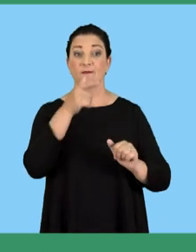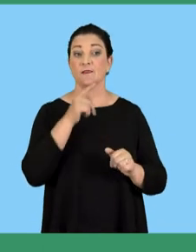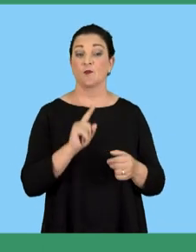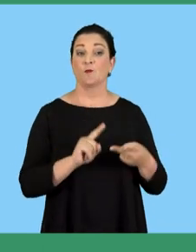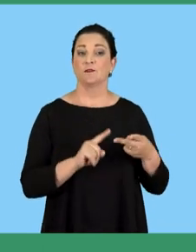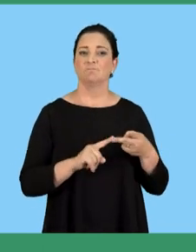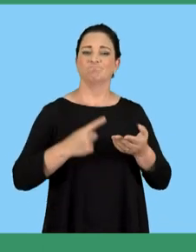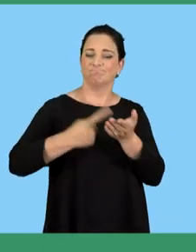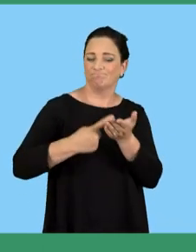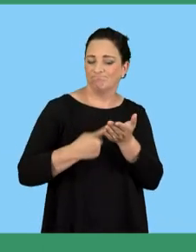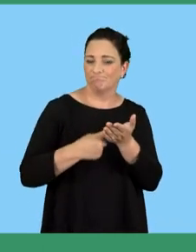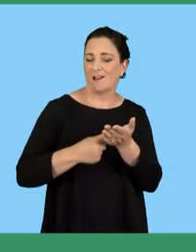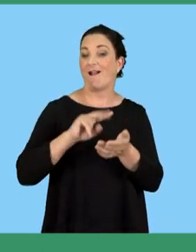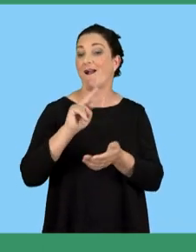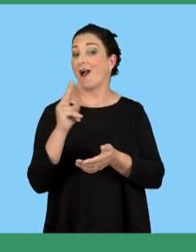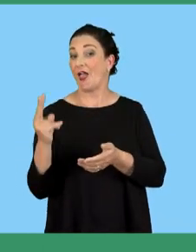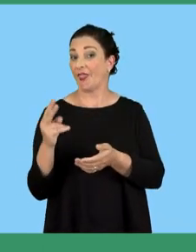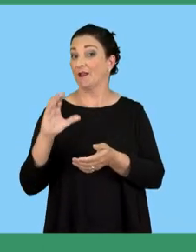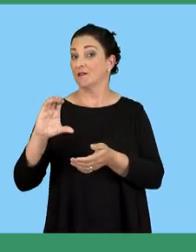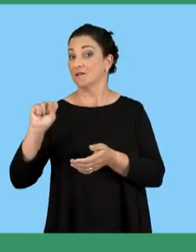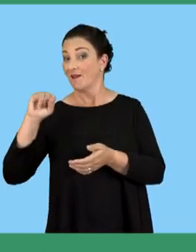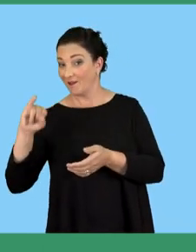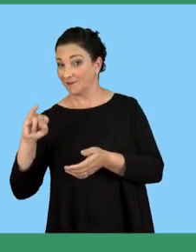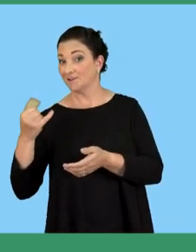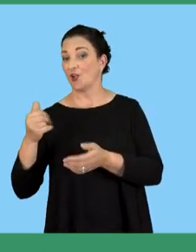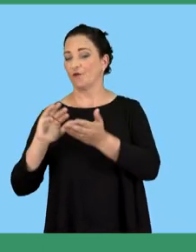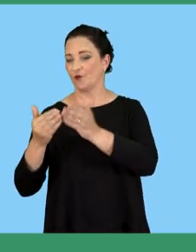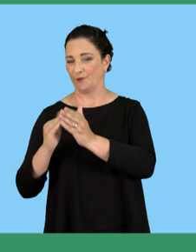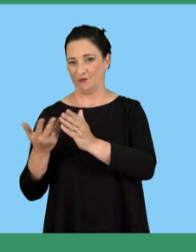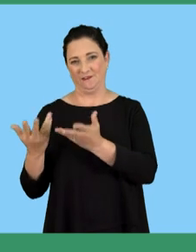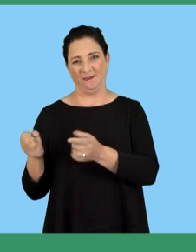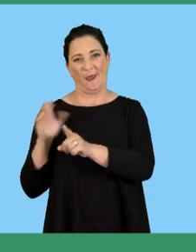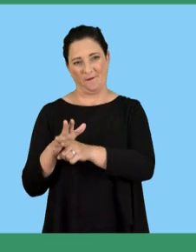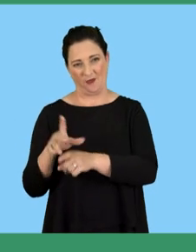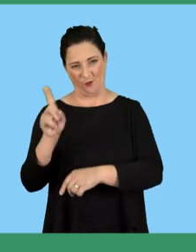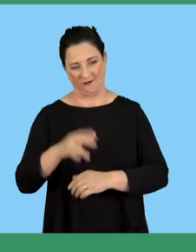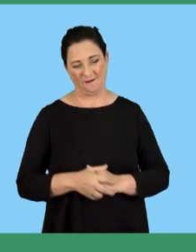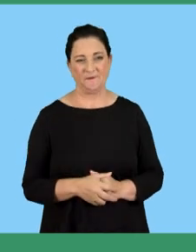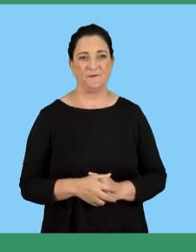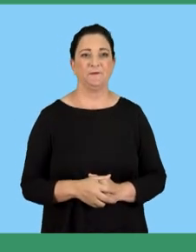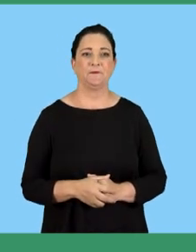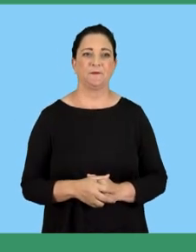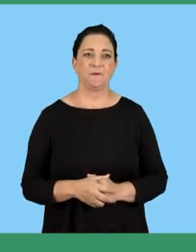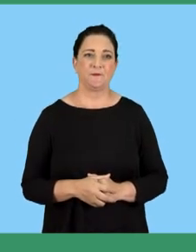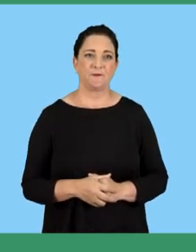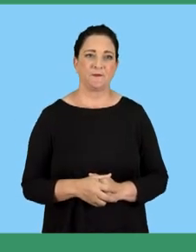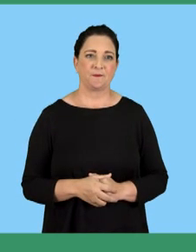to us, discuss other impacts of CSI on the community. Now,